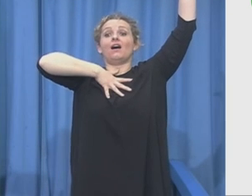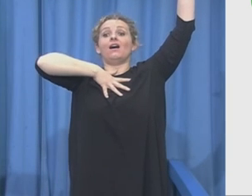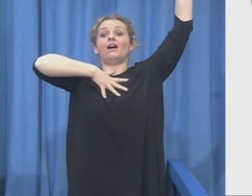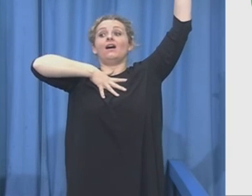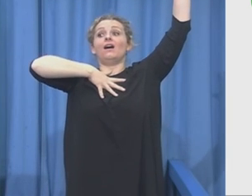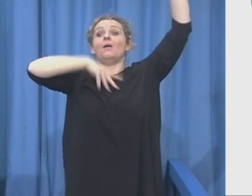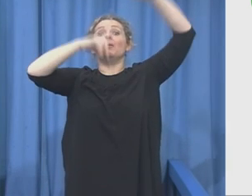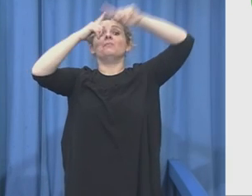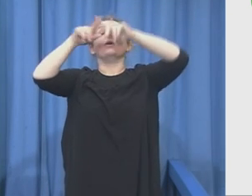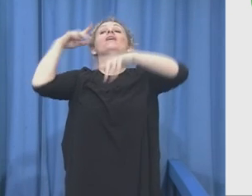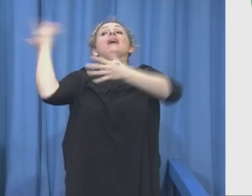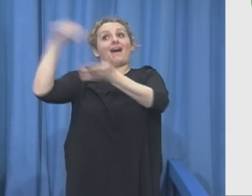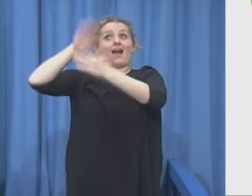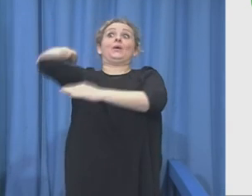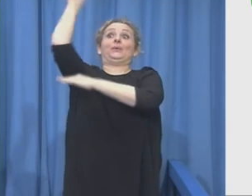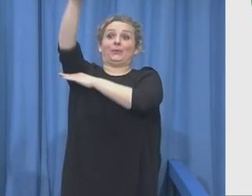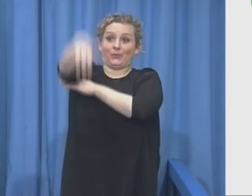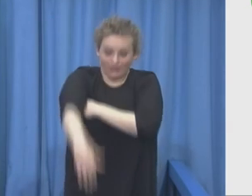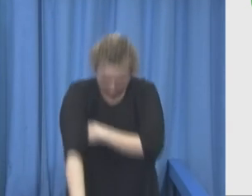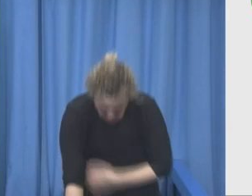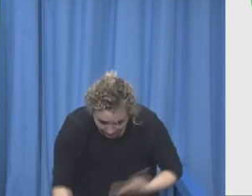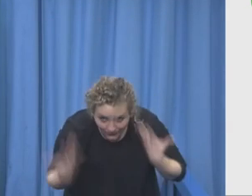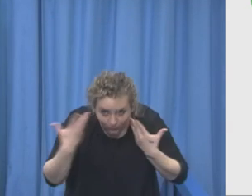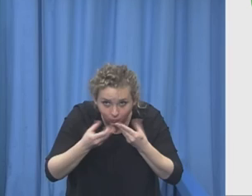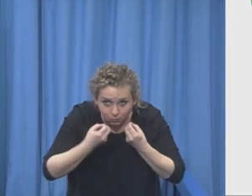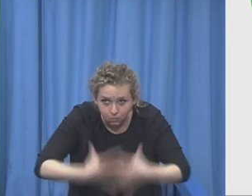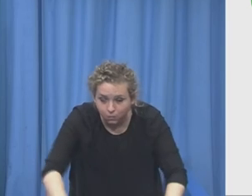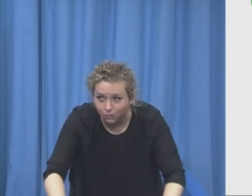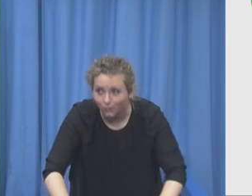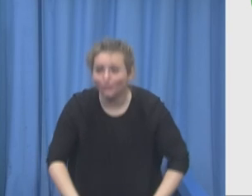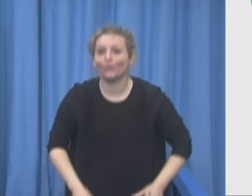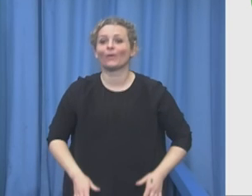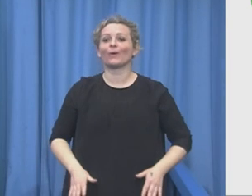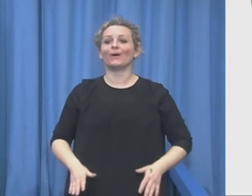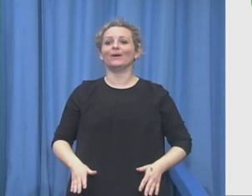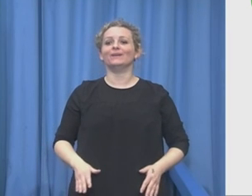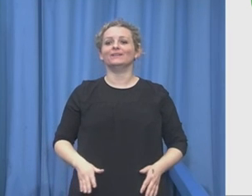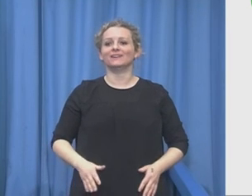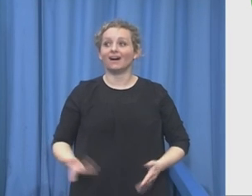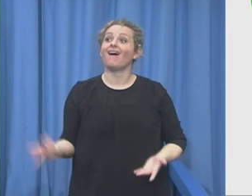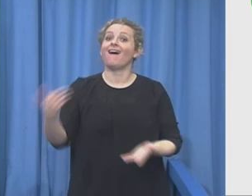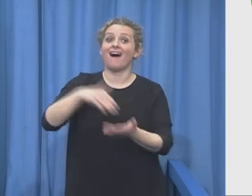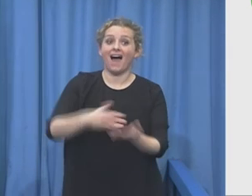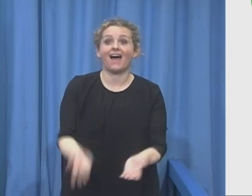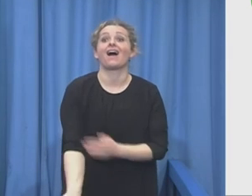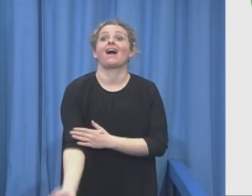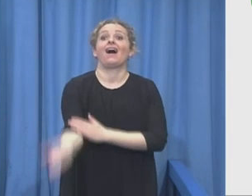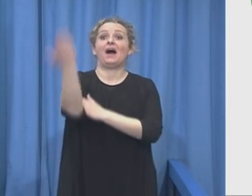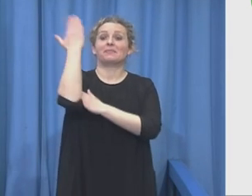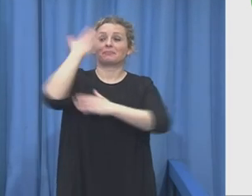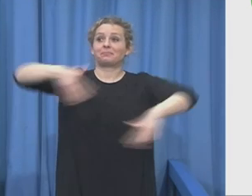And again, let's breathe out. And we'll do it the third time.